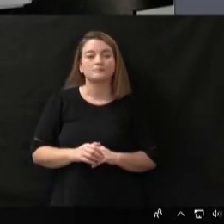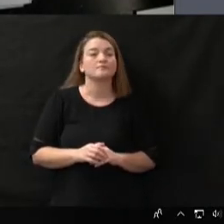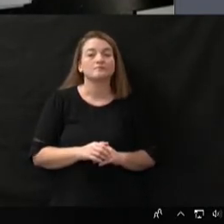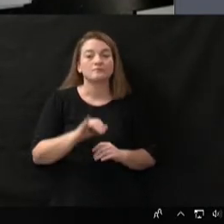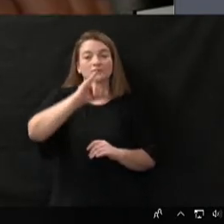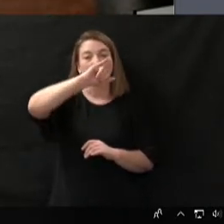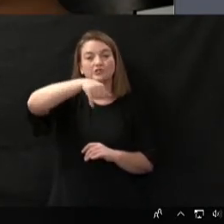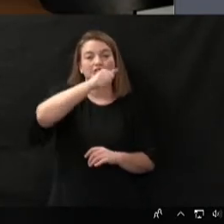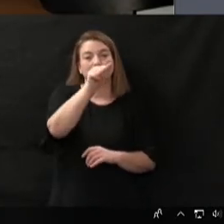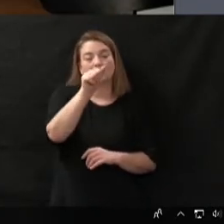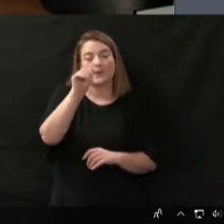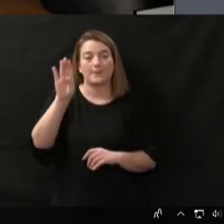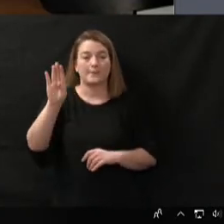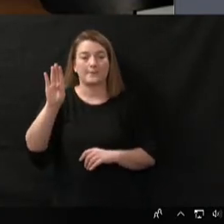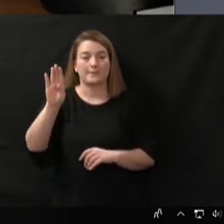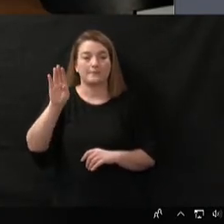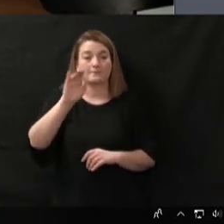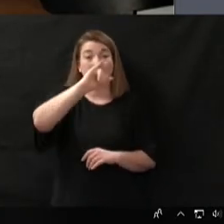Jab.